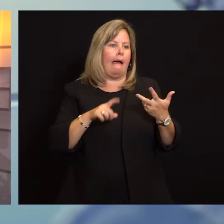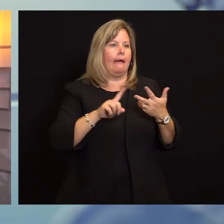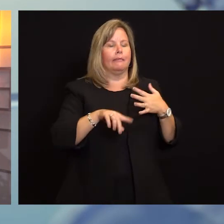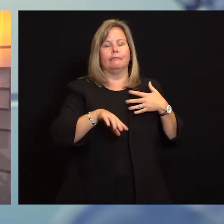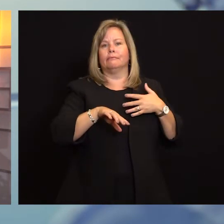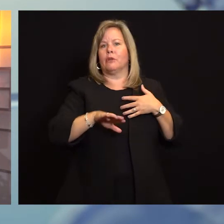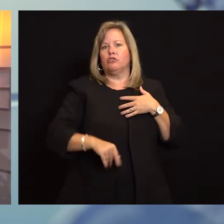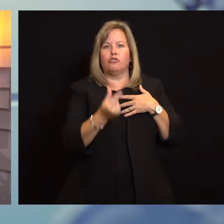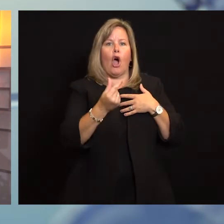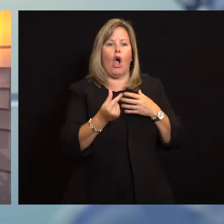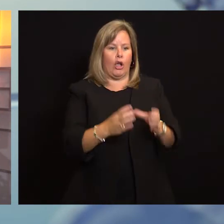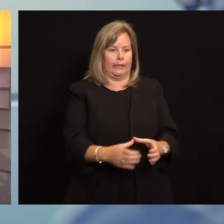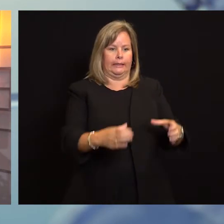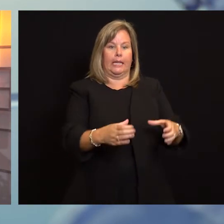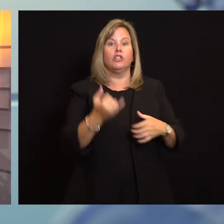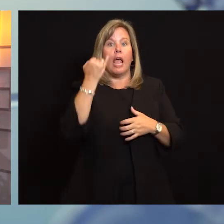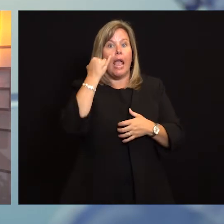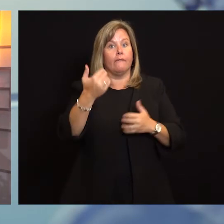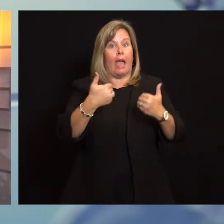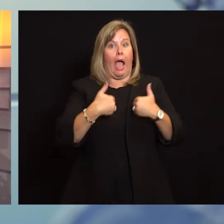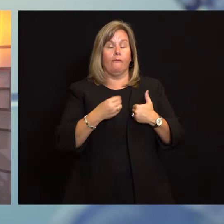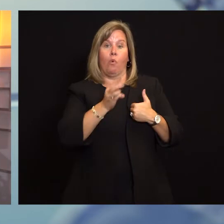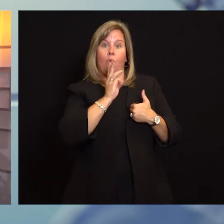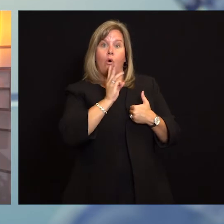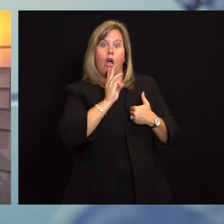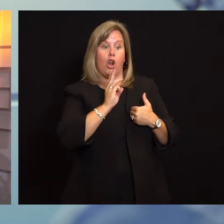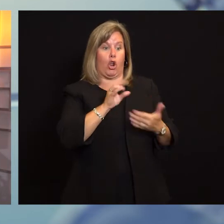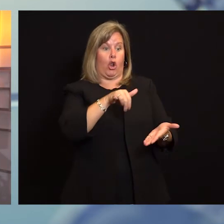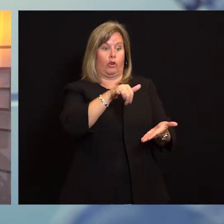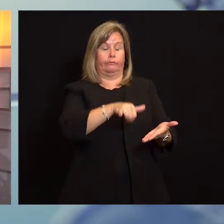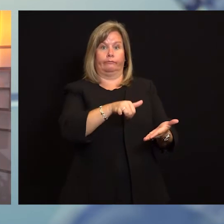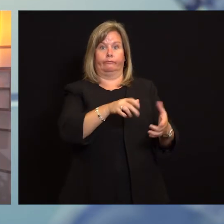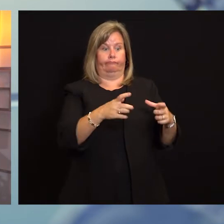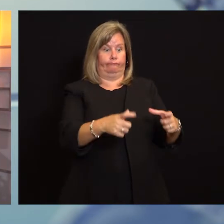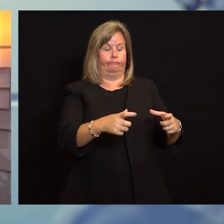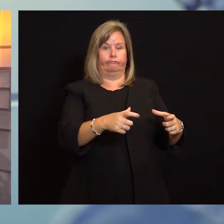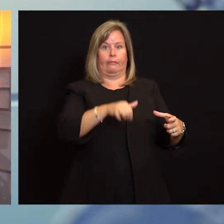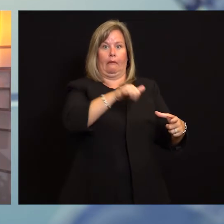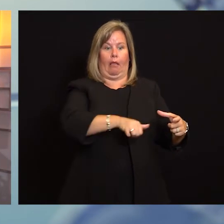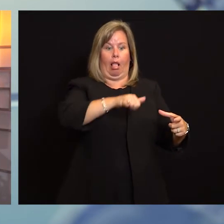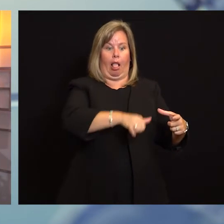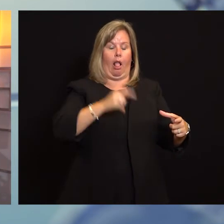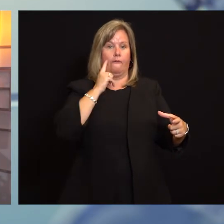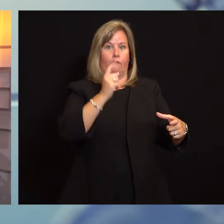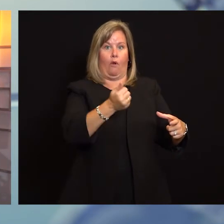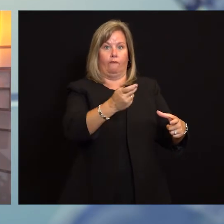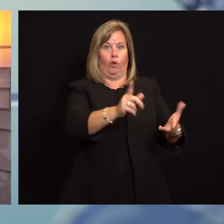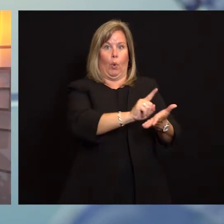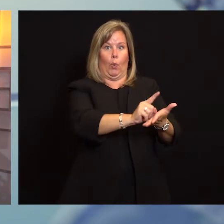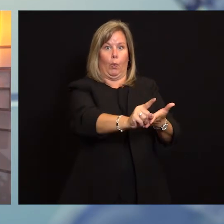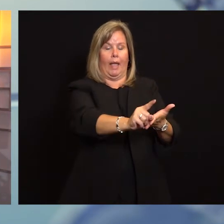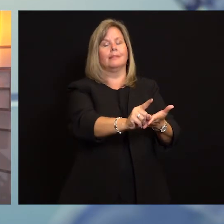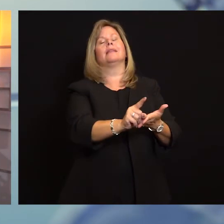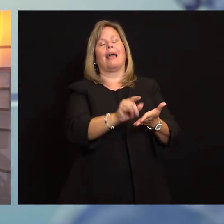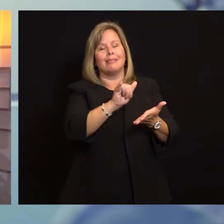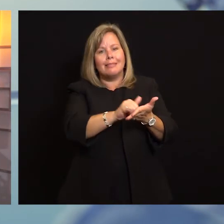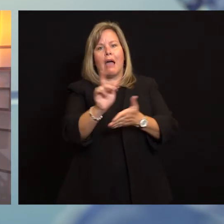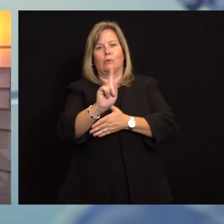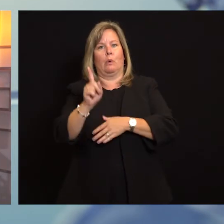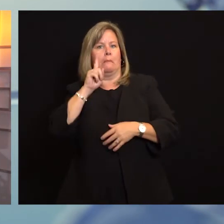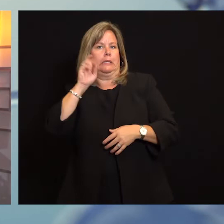small containers of water that have been sitting stagnant for a few weeks, those are great nurseries for